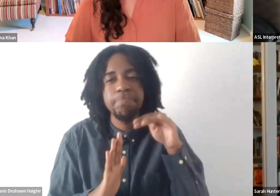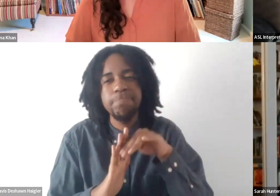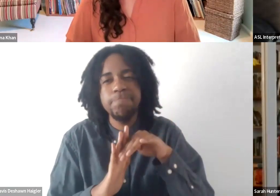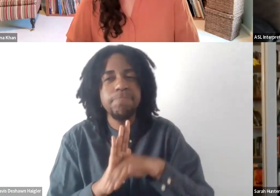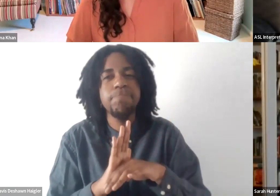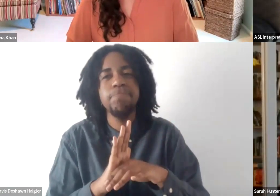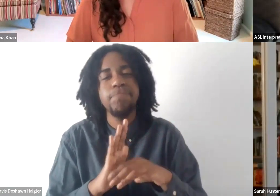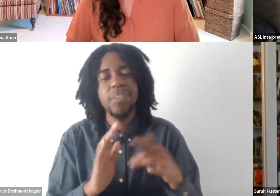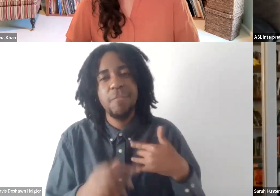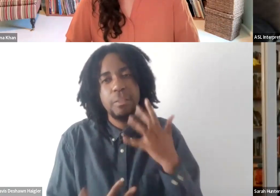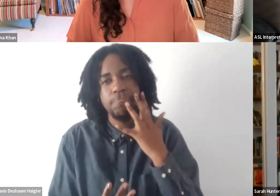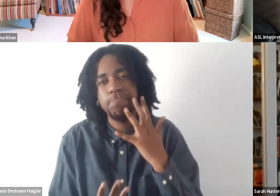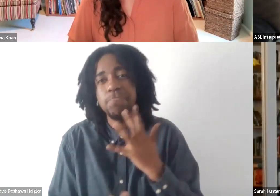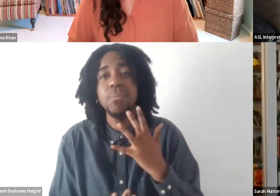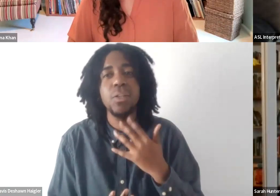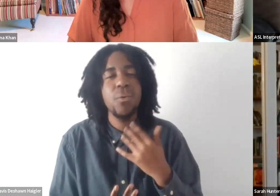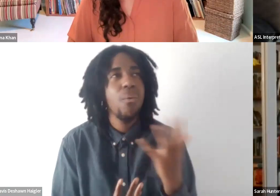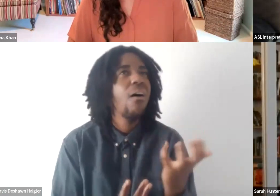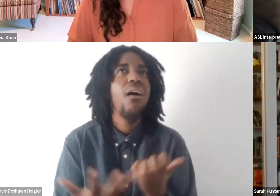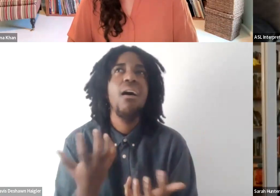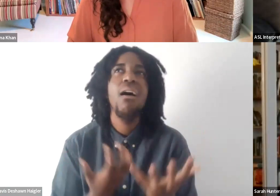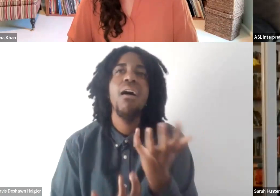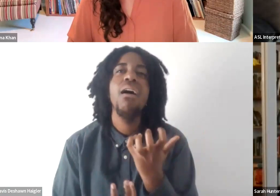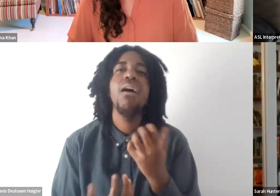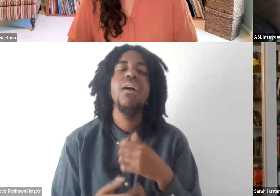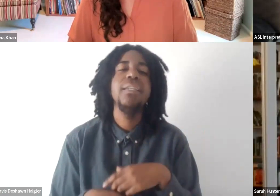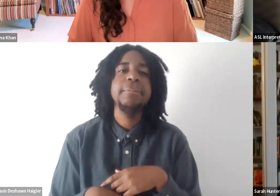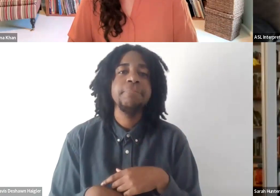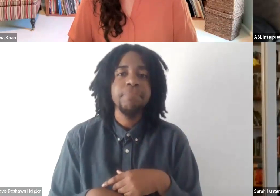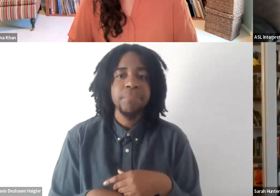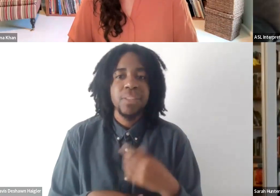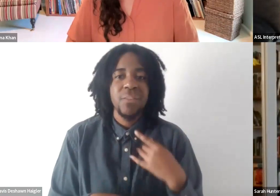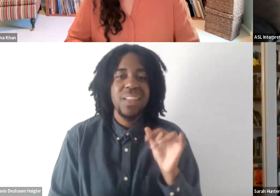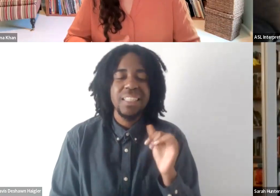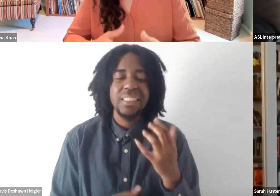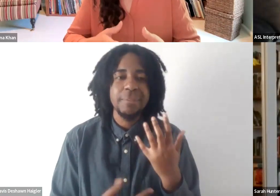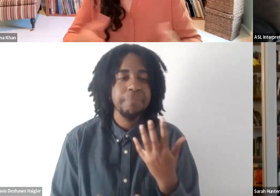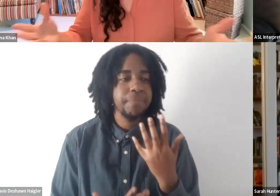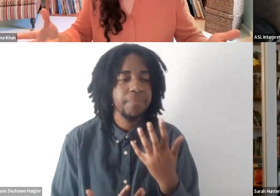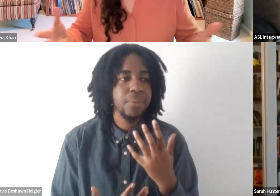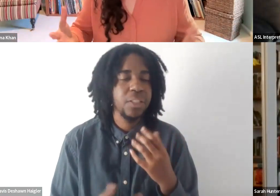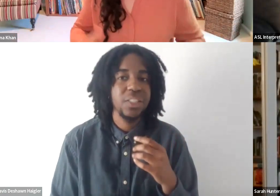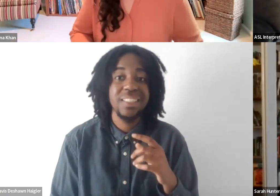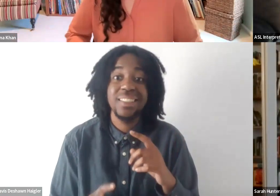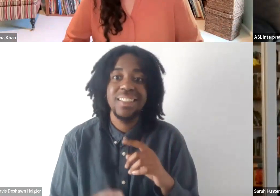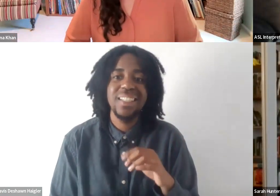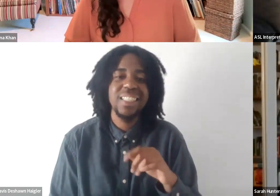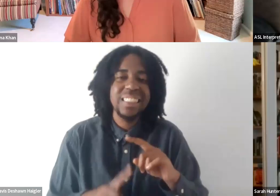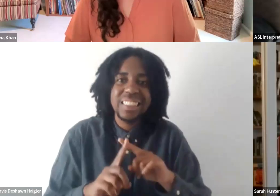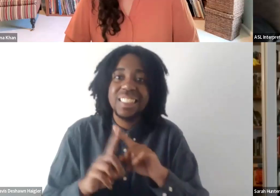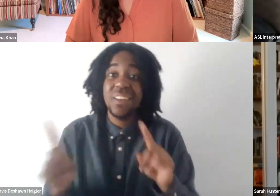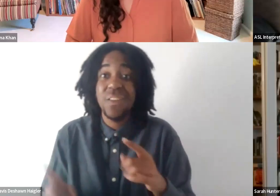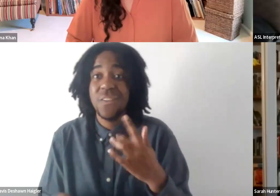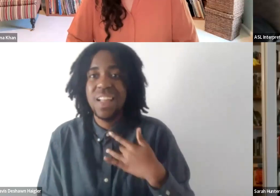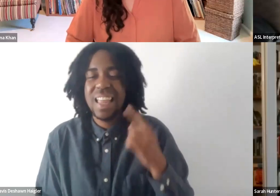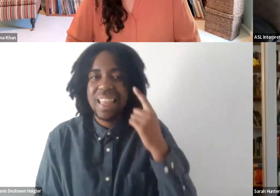and feeling sad and wishing for it. And I just feel like it's such a different feeling. I think we're all book people, right? I think everybody